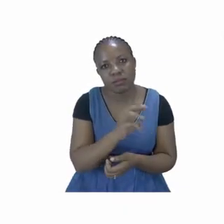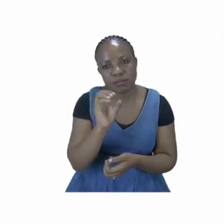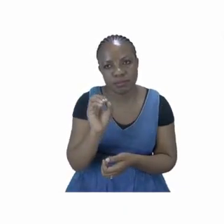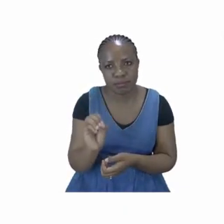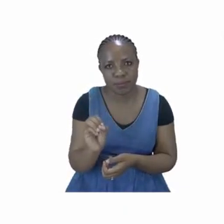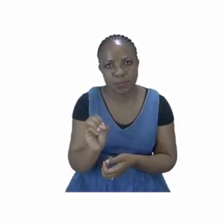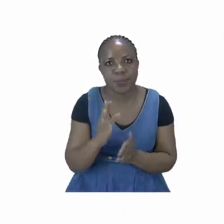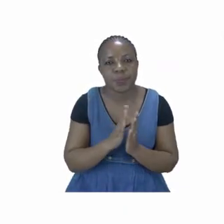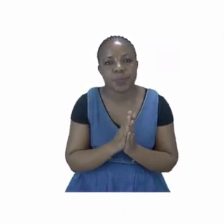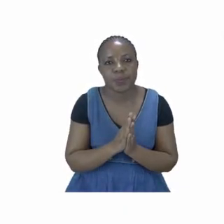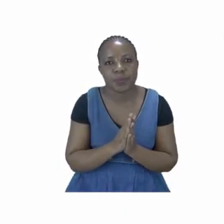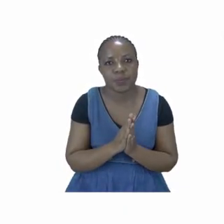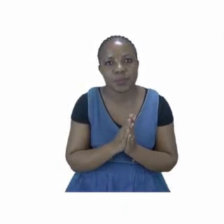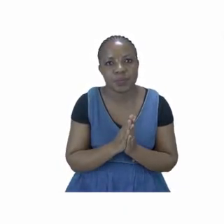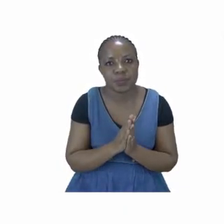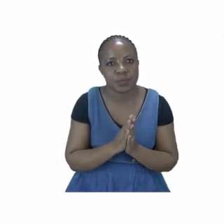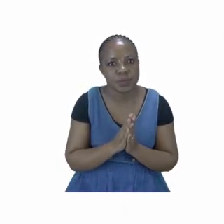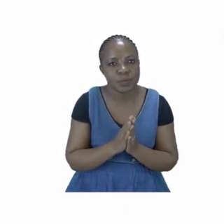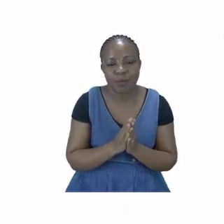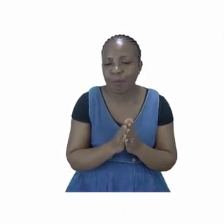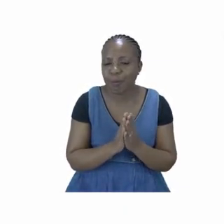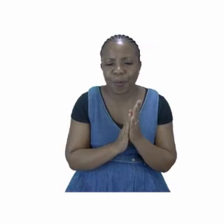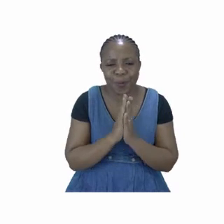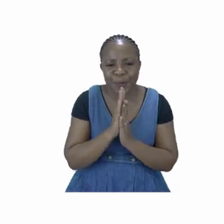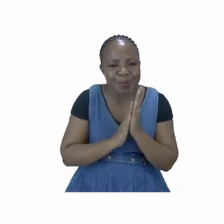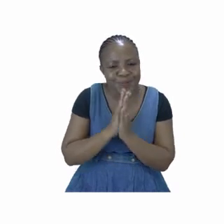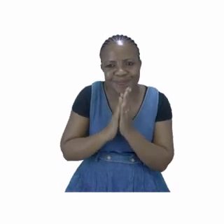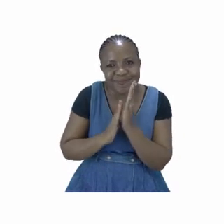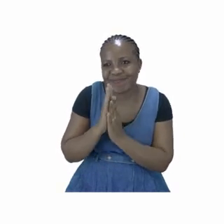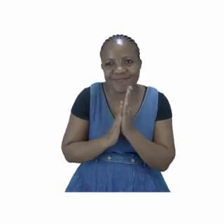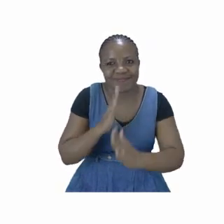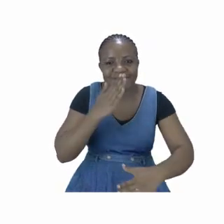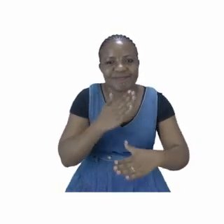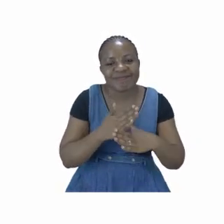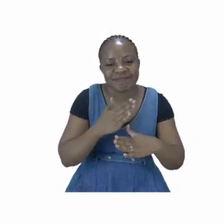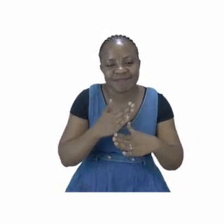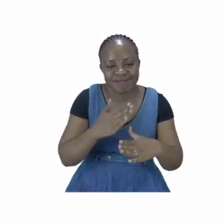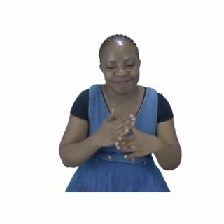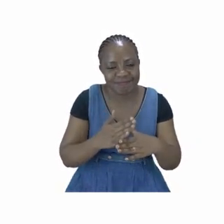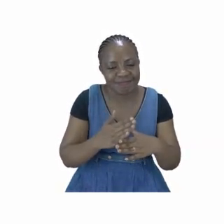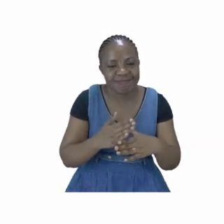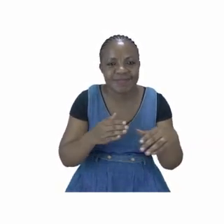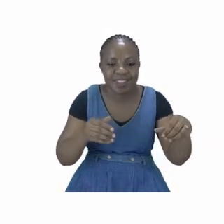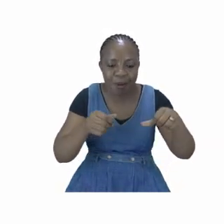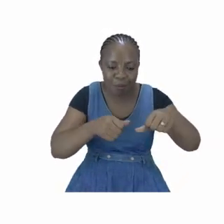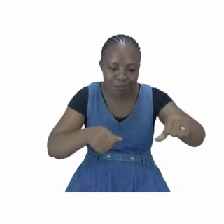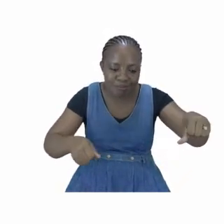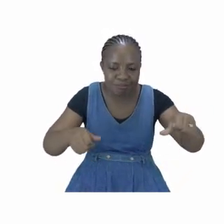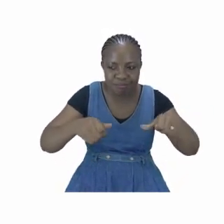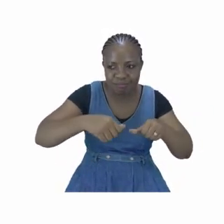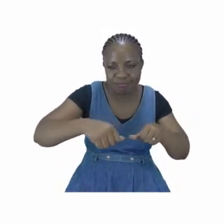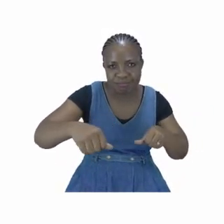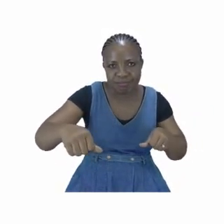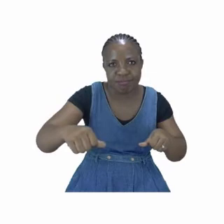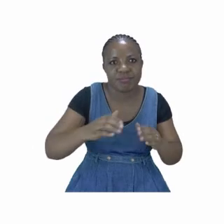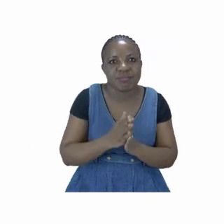On page 30, there is an exciting activity, which is measurement. Now you are going